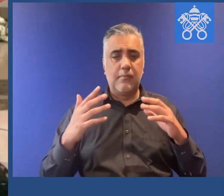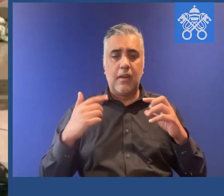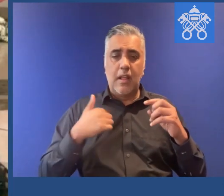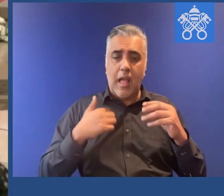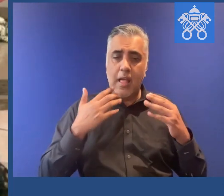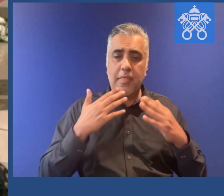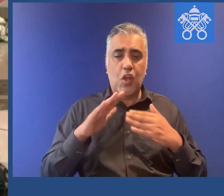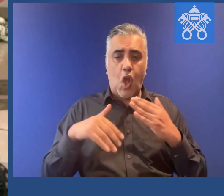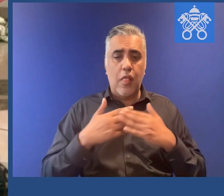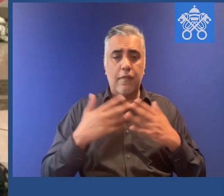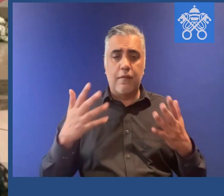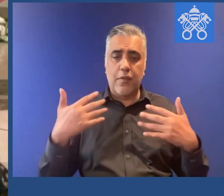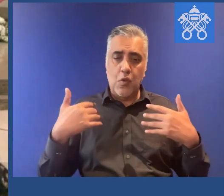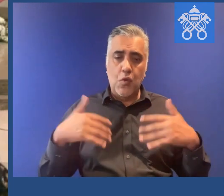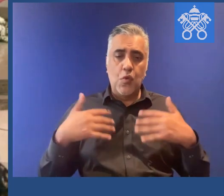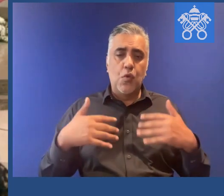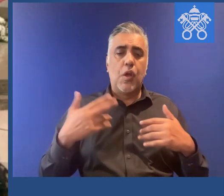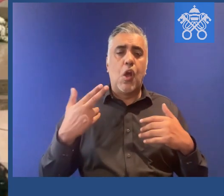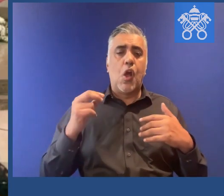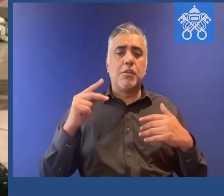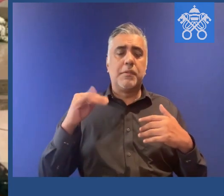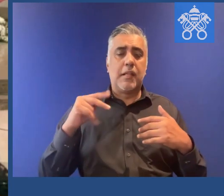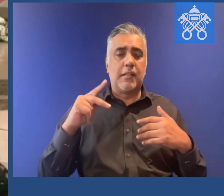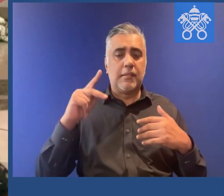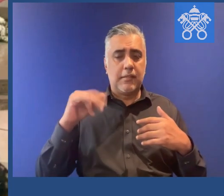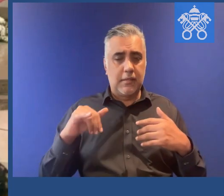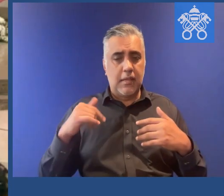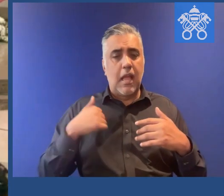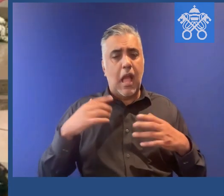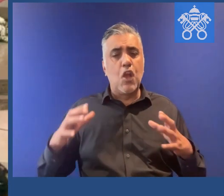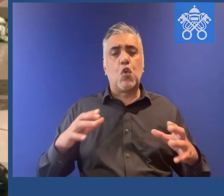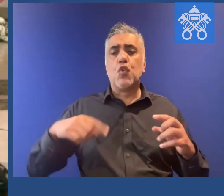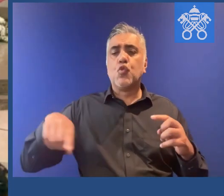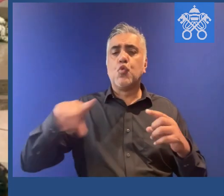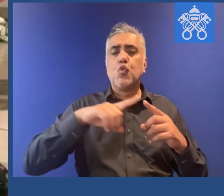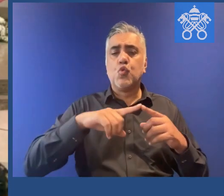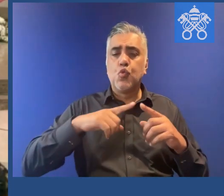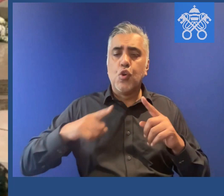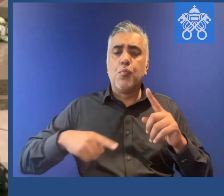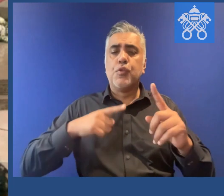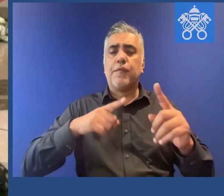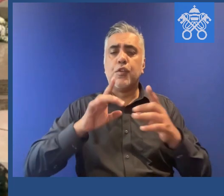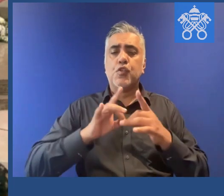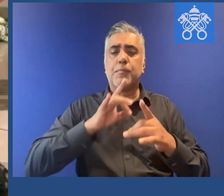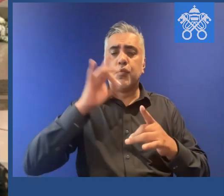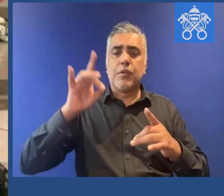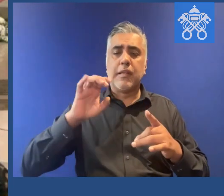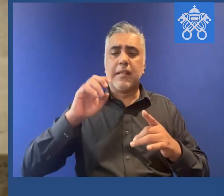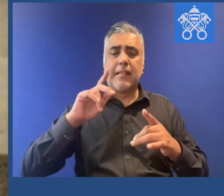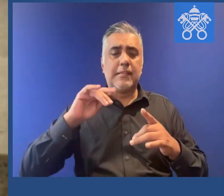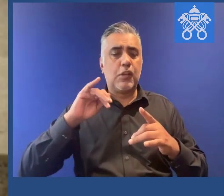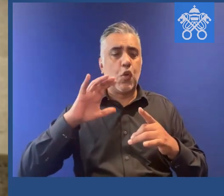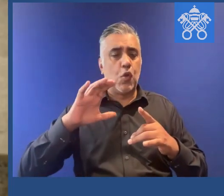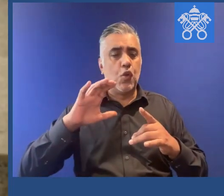I thank all of them for their exquisite hospitality. I encourage you to persevere in your spiritual and ecclesial